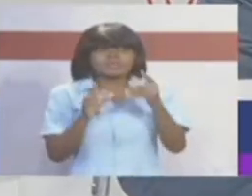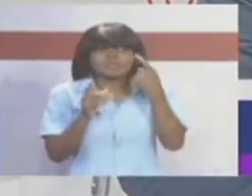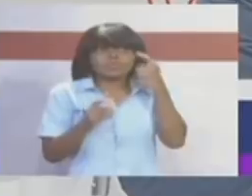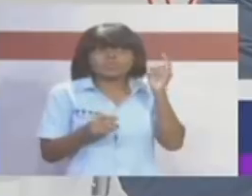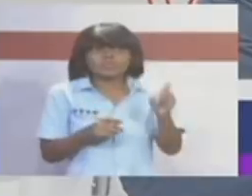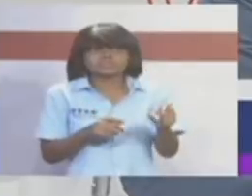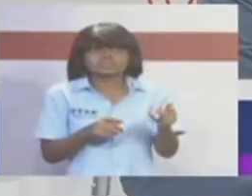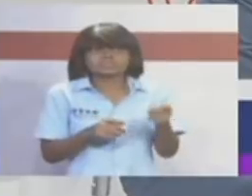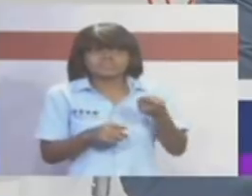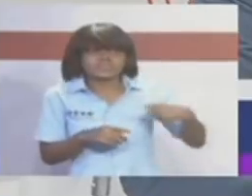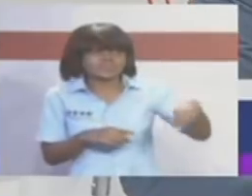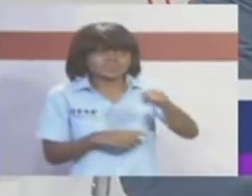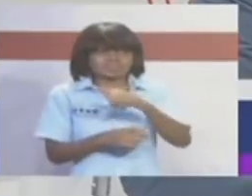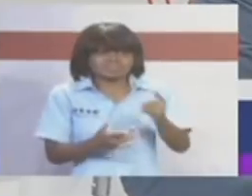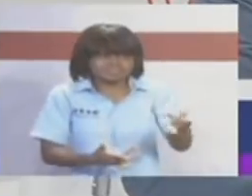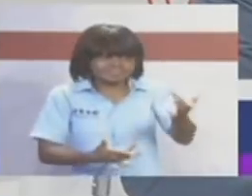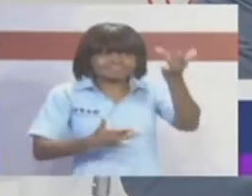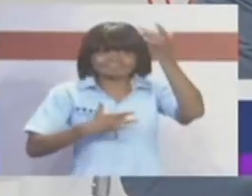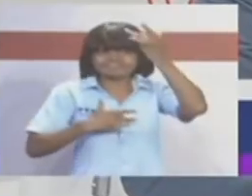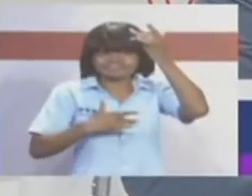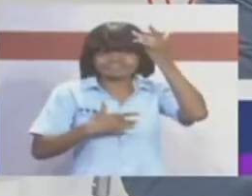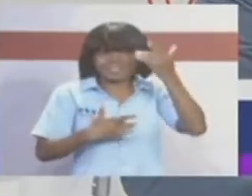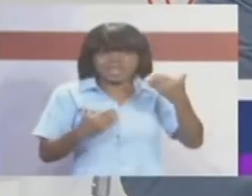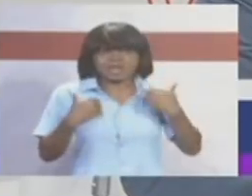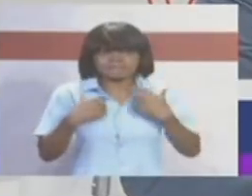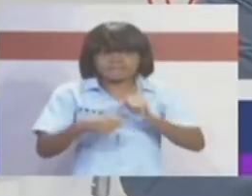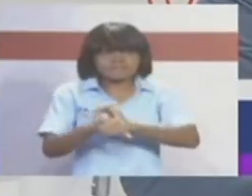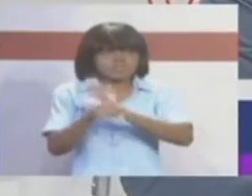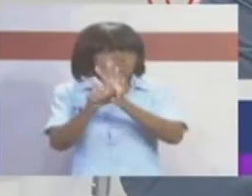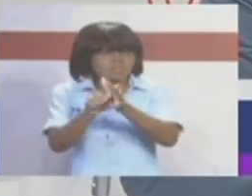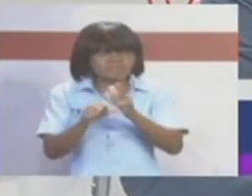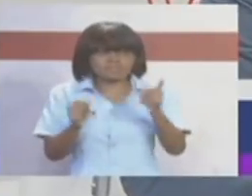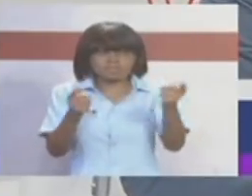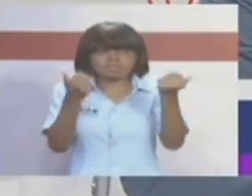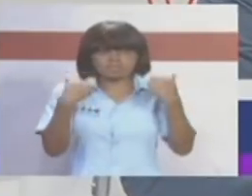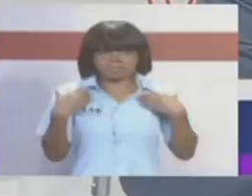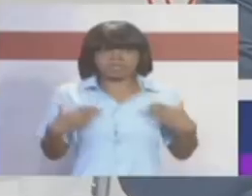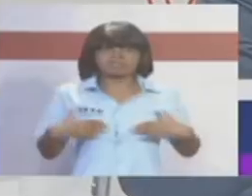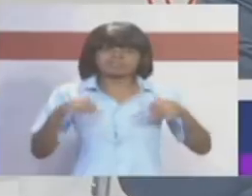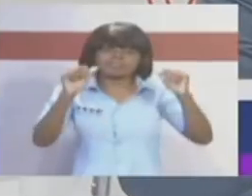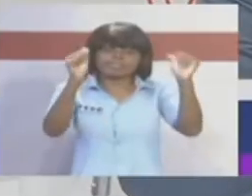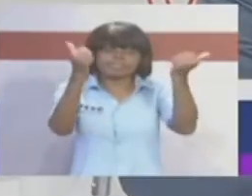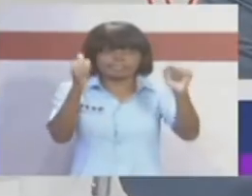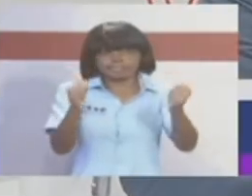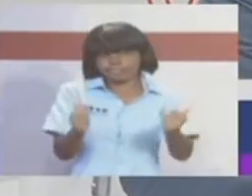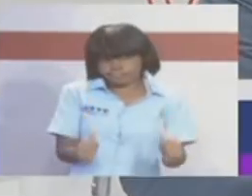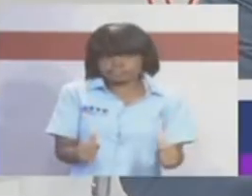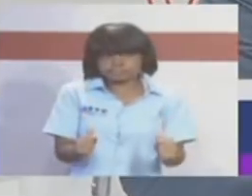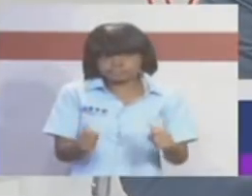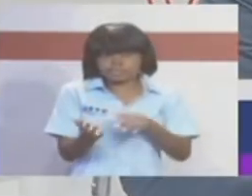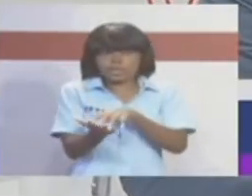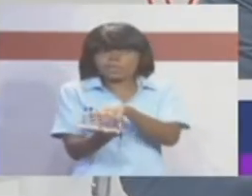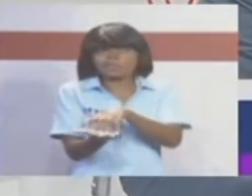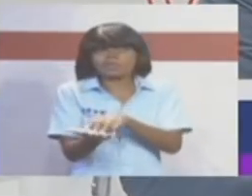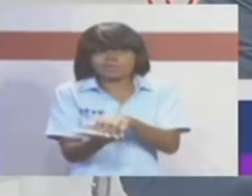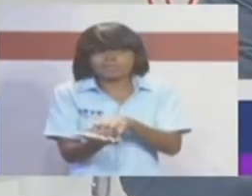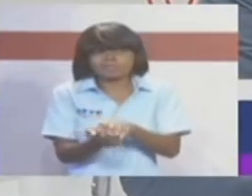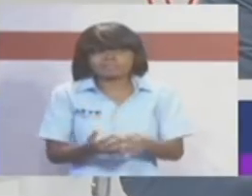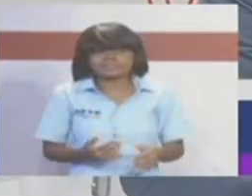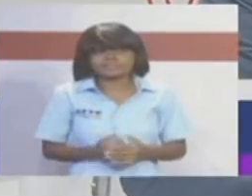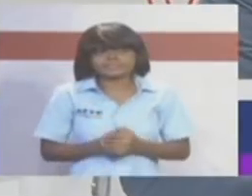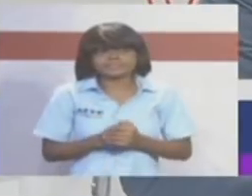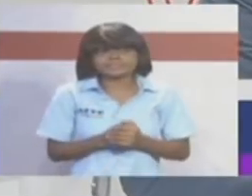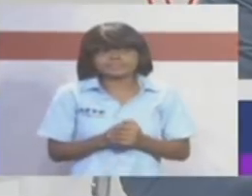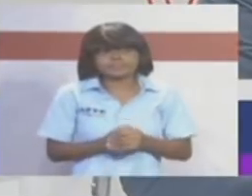are deteriorating, there is still some hesitancy, for want of a better word, to actually access the